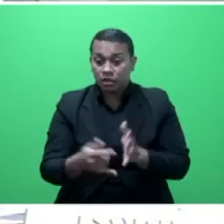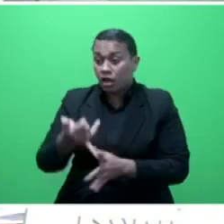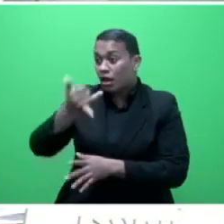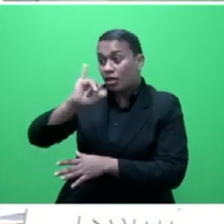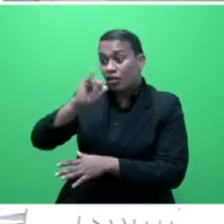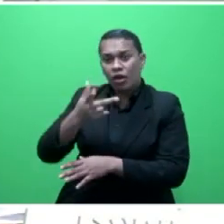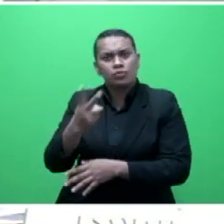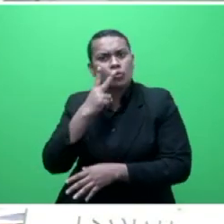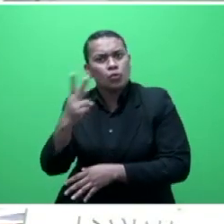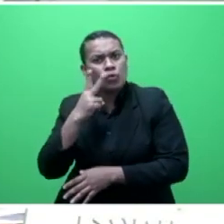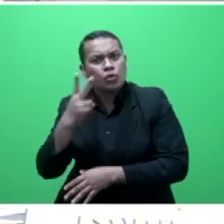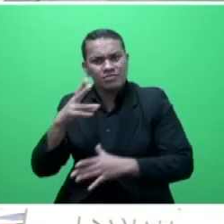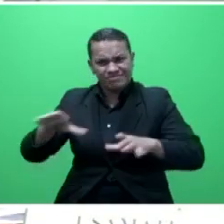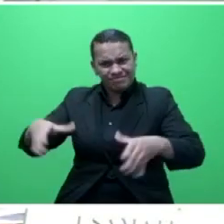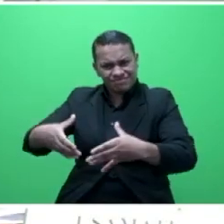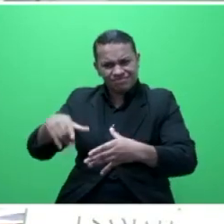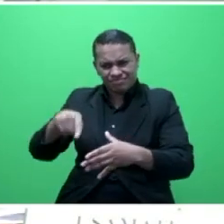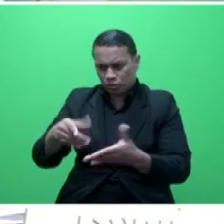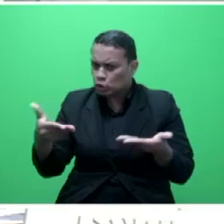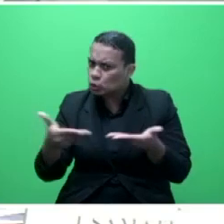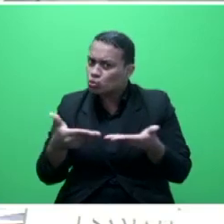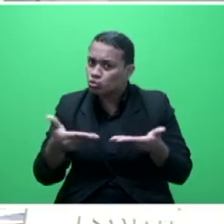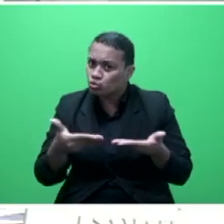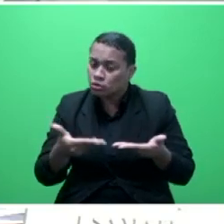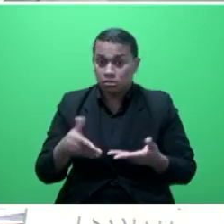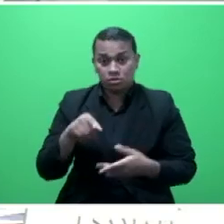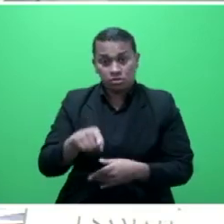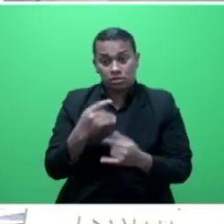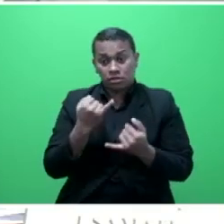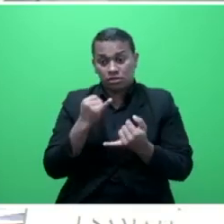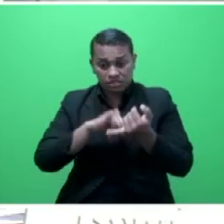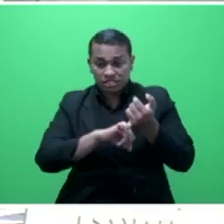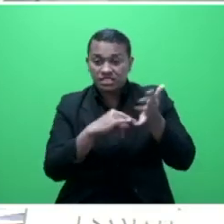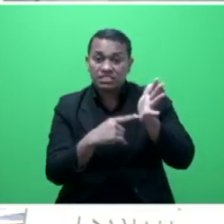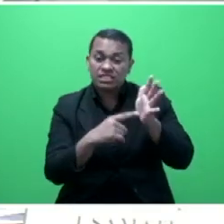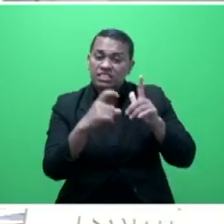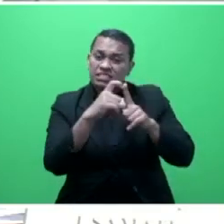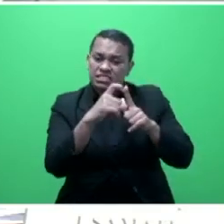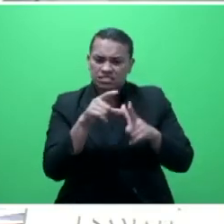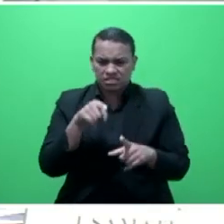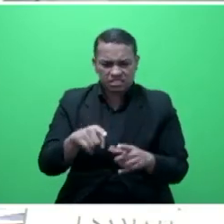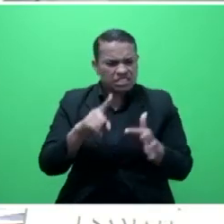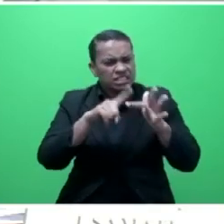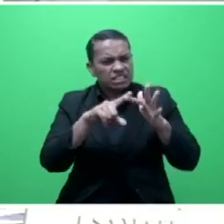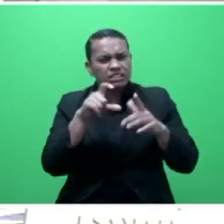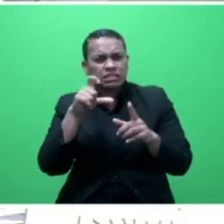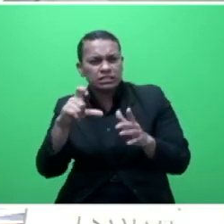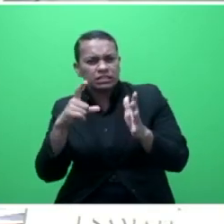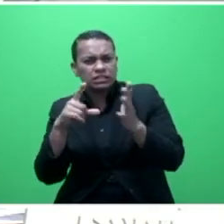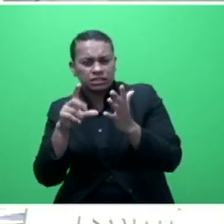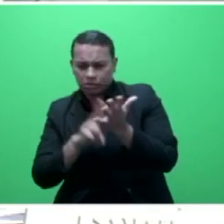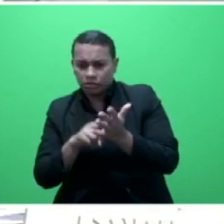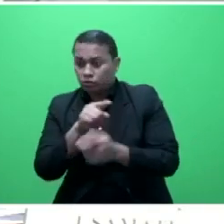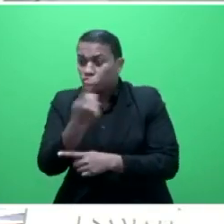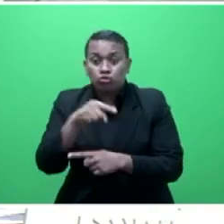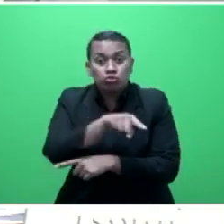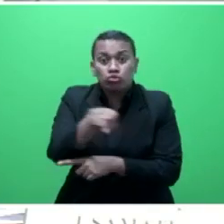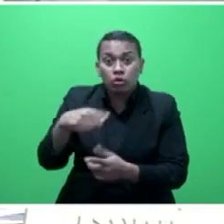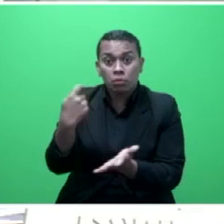introduced STT and ECAL, along with the social responsibility tax for those earning more than $270,000